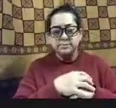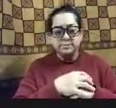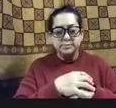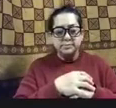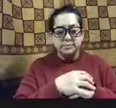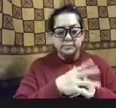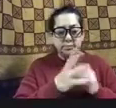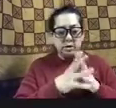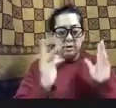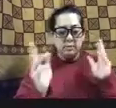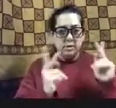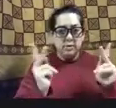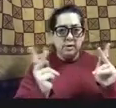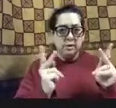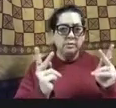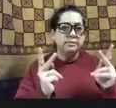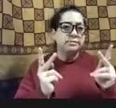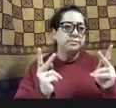We have a lot of people here